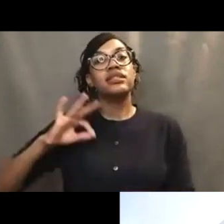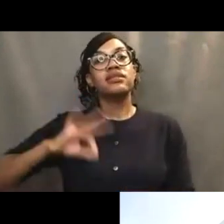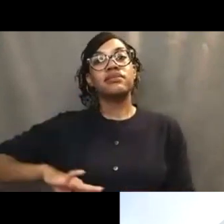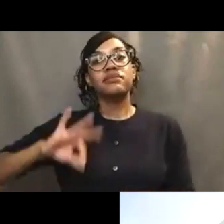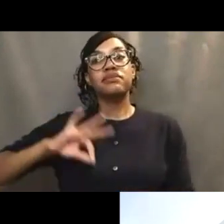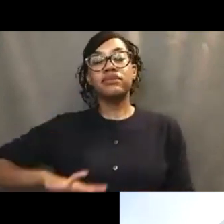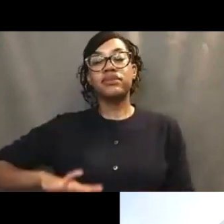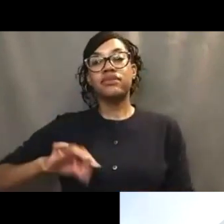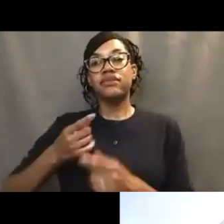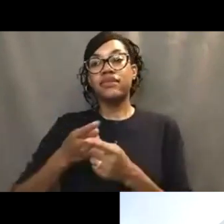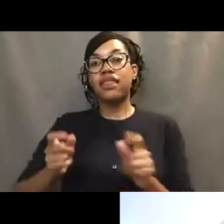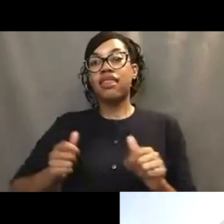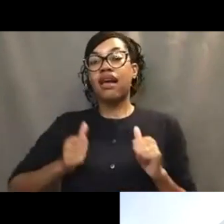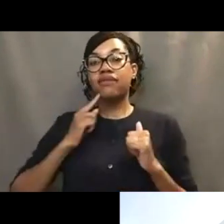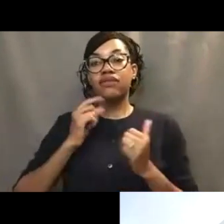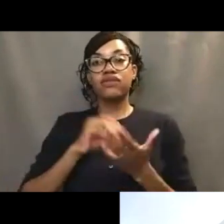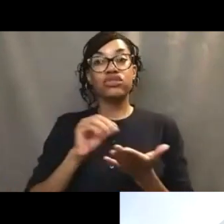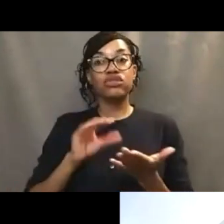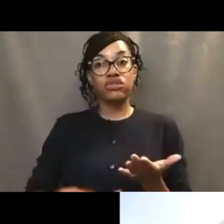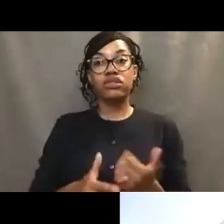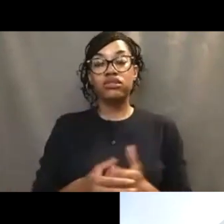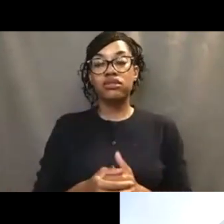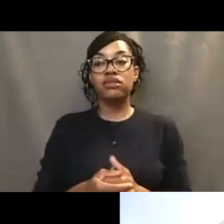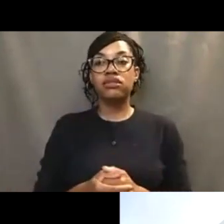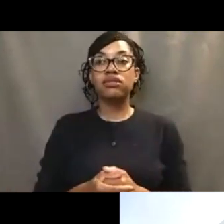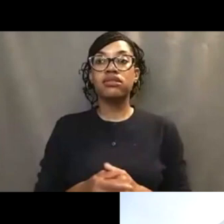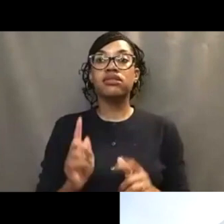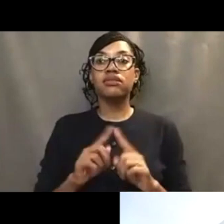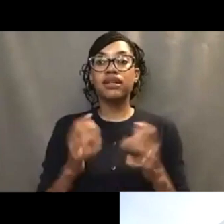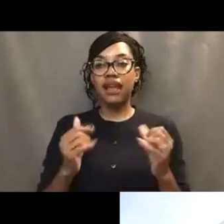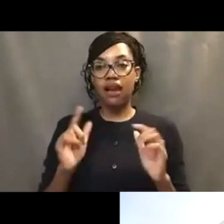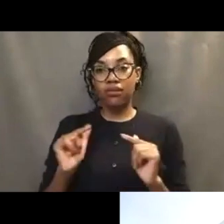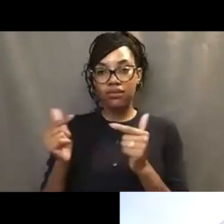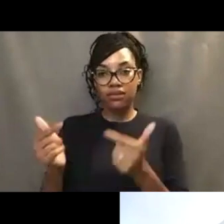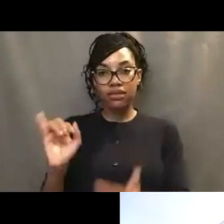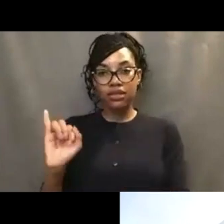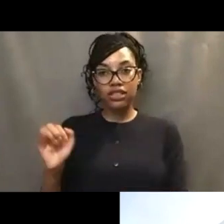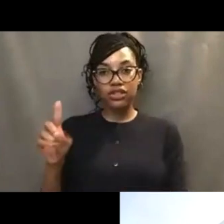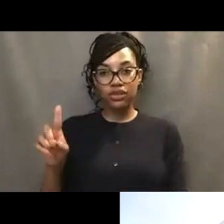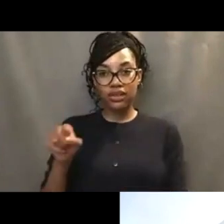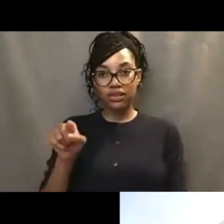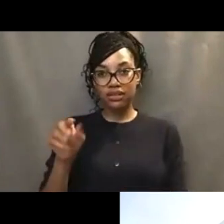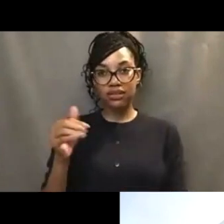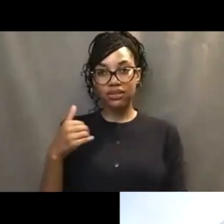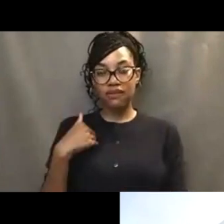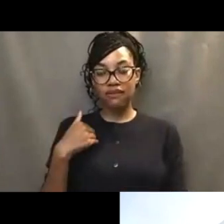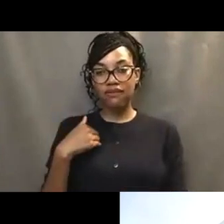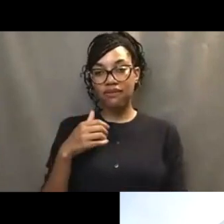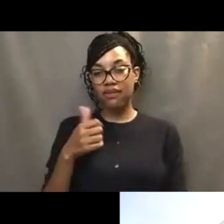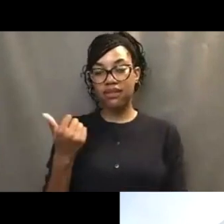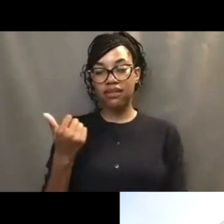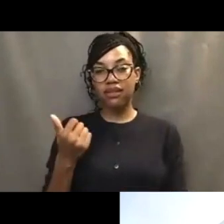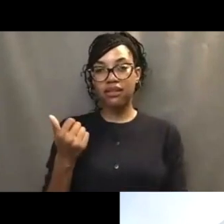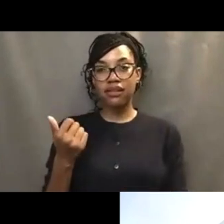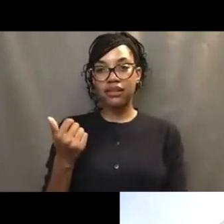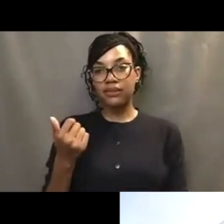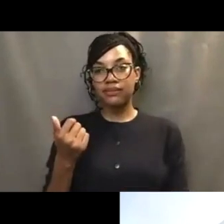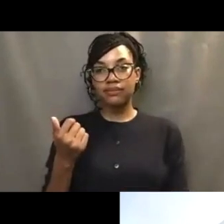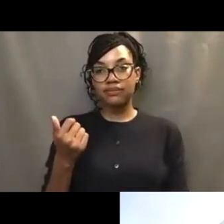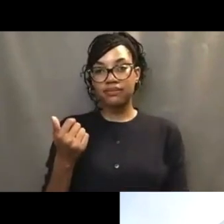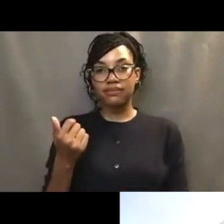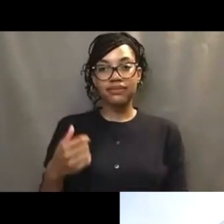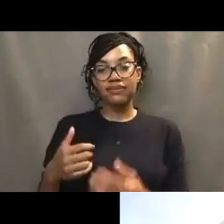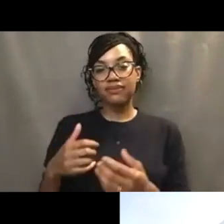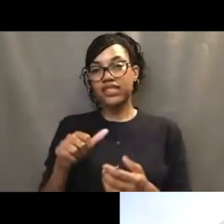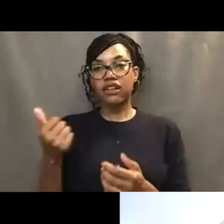students was key. But I'm gonna pass it off to Ingrid. I don't know if Ingrid has other things to